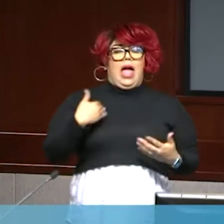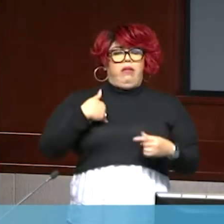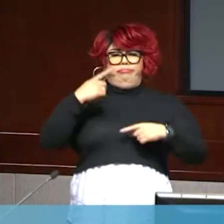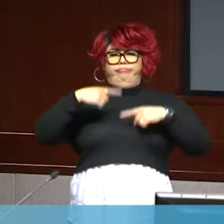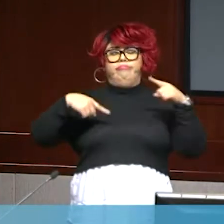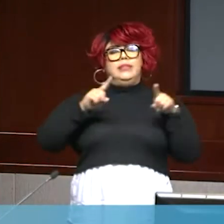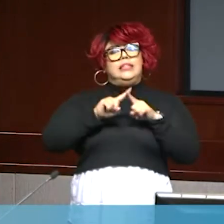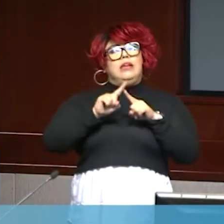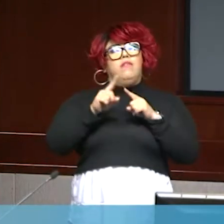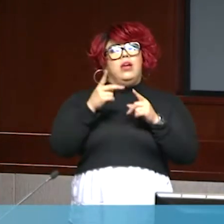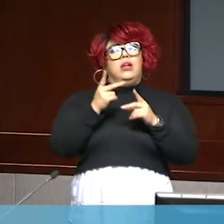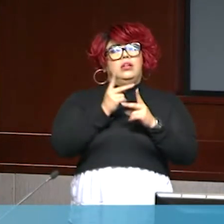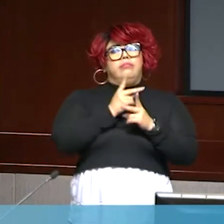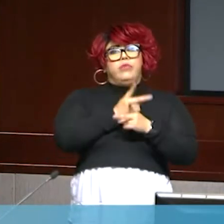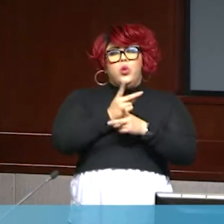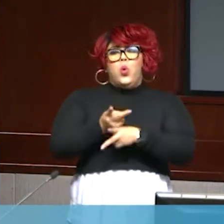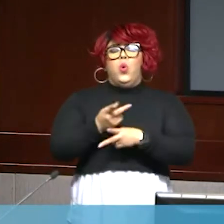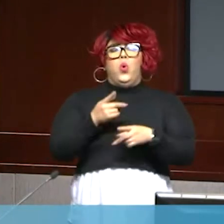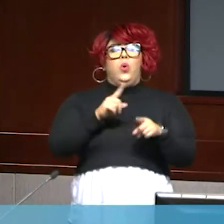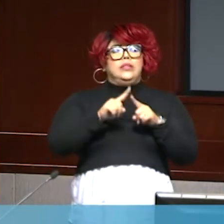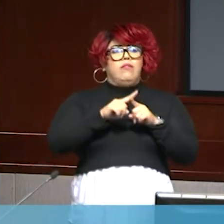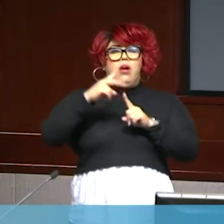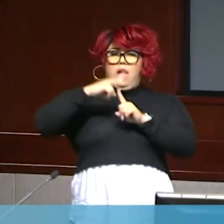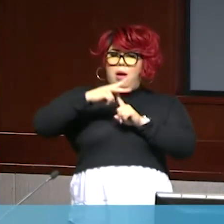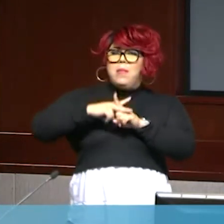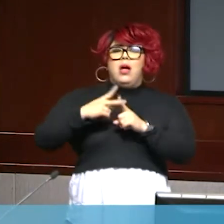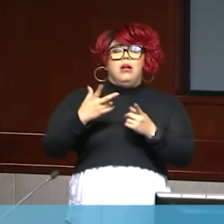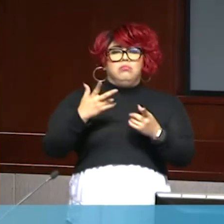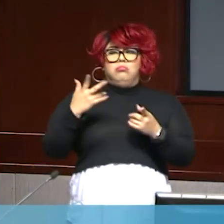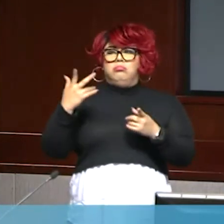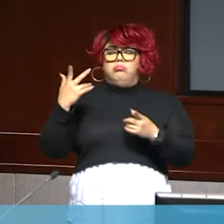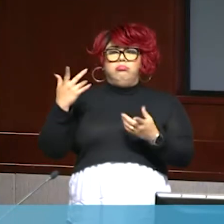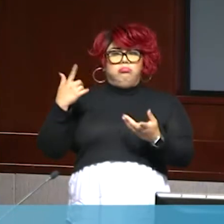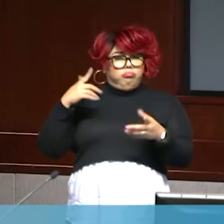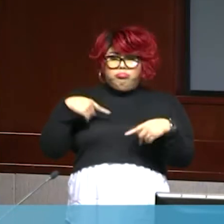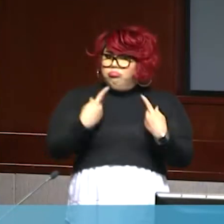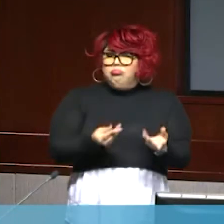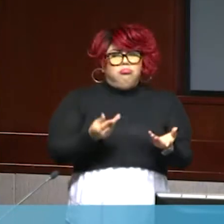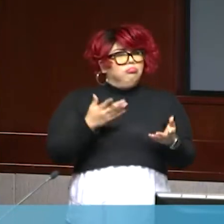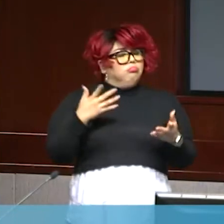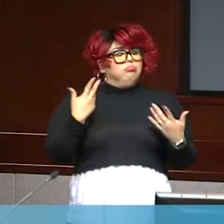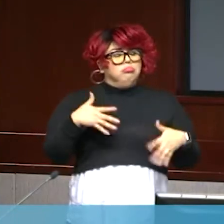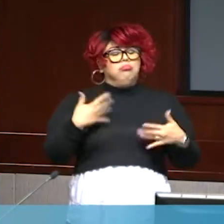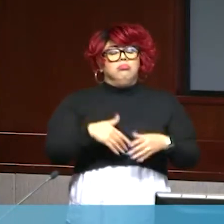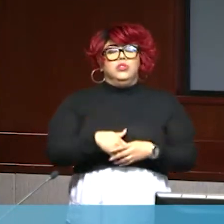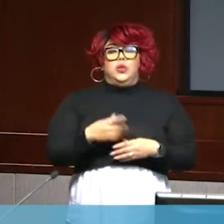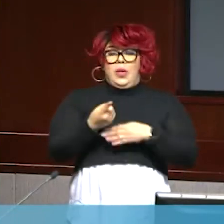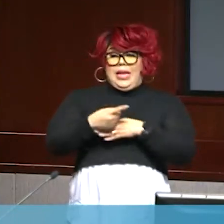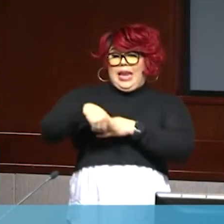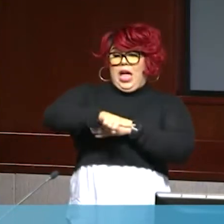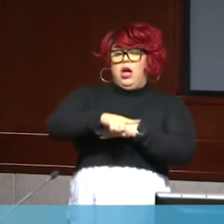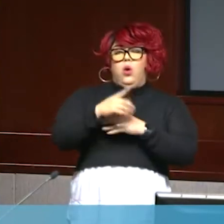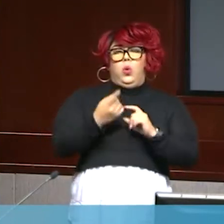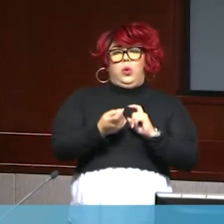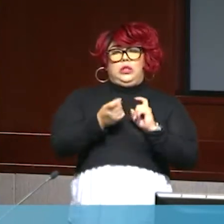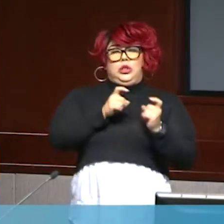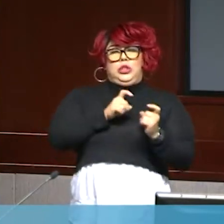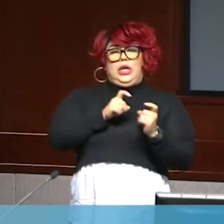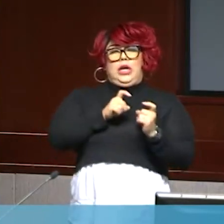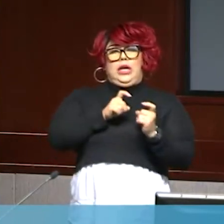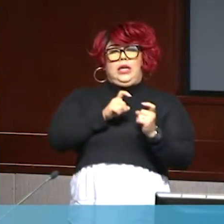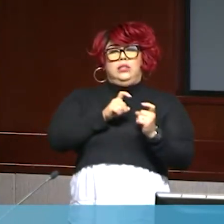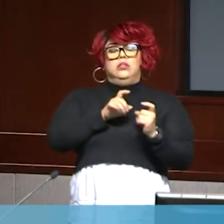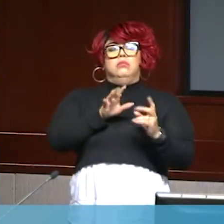loans, a number of different applications that have been funded. Next week, we'll begin to transition doing both